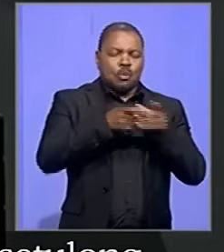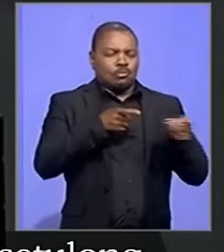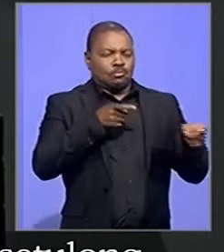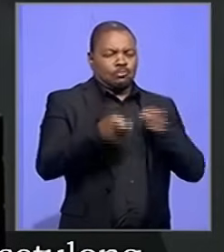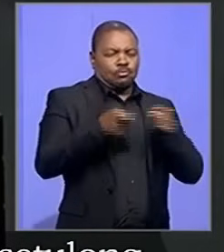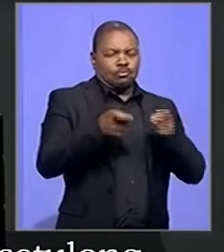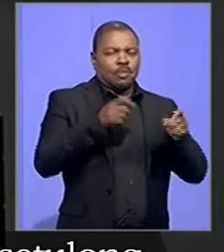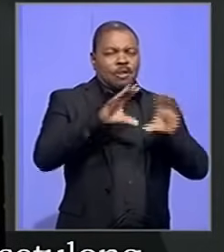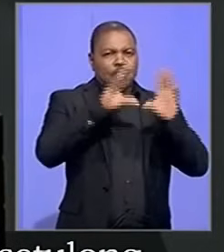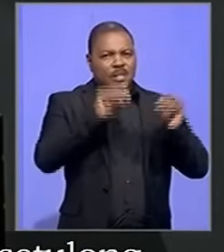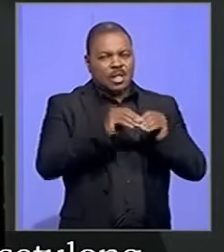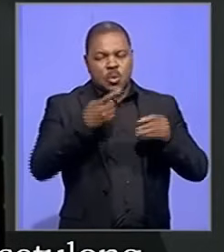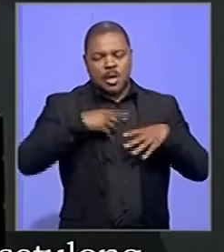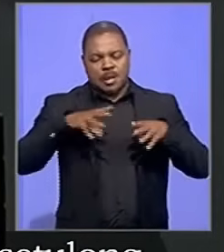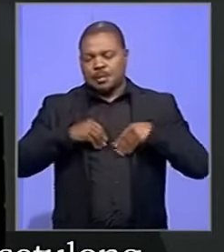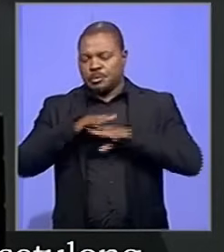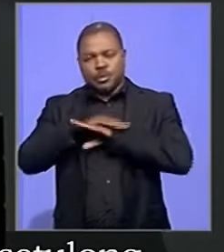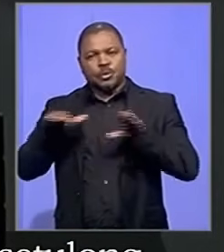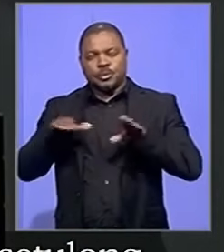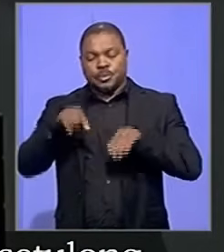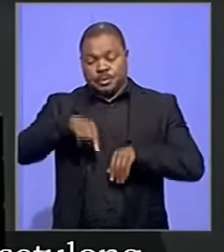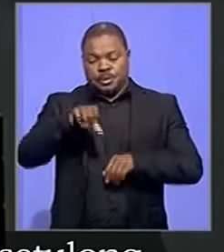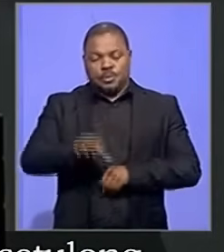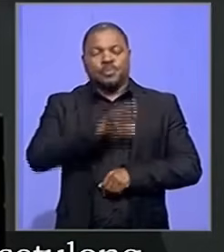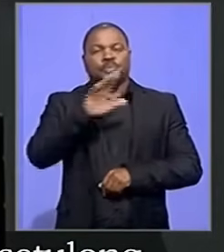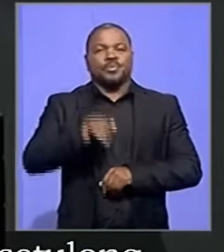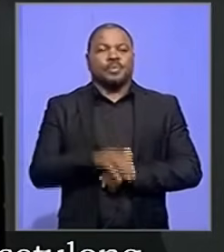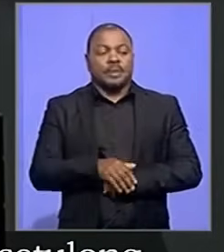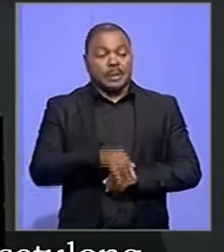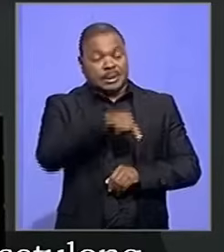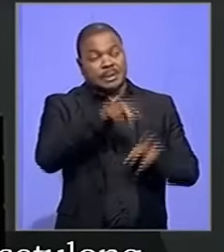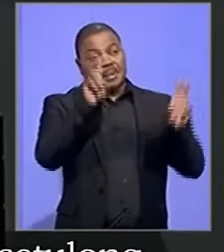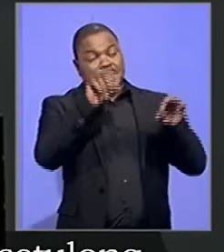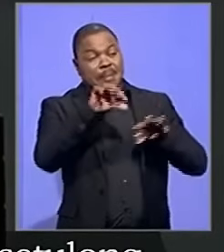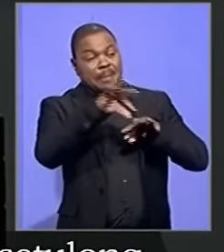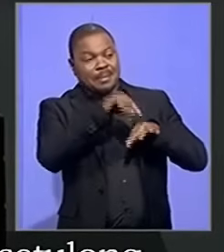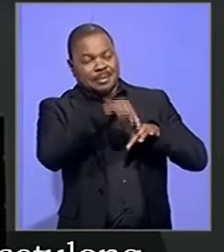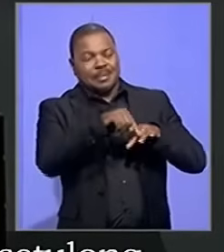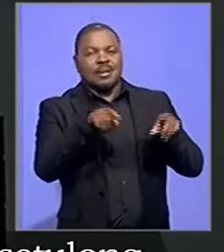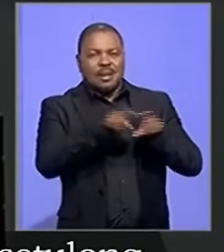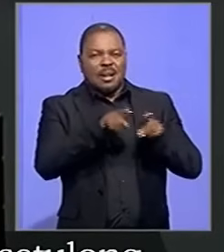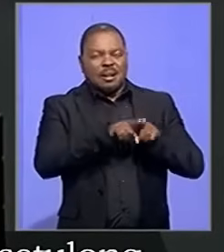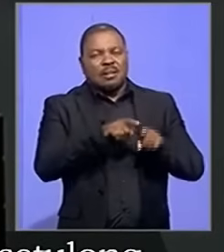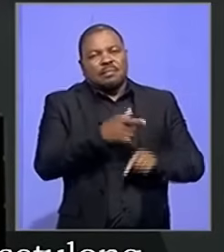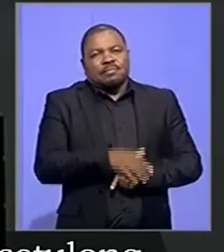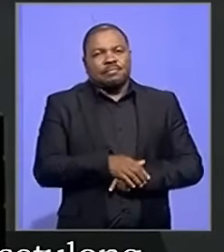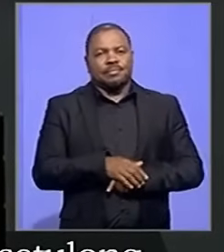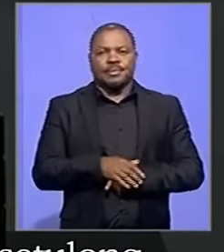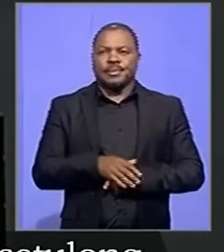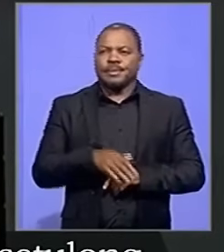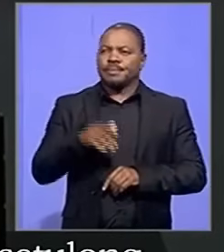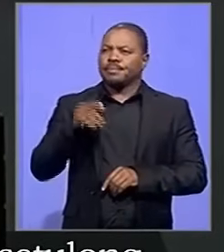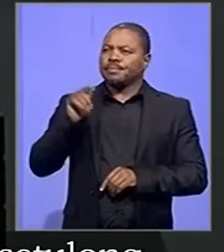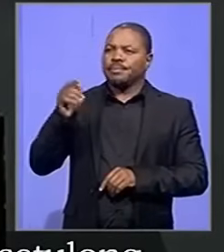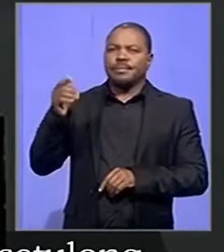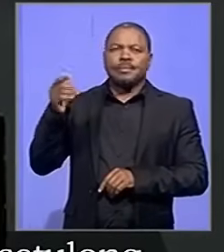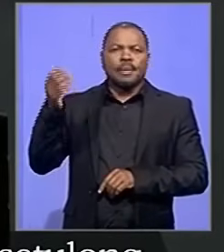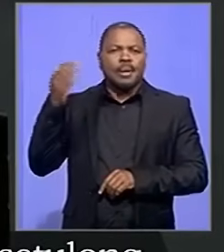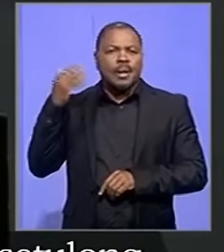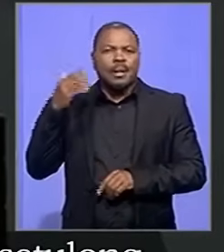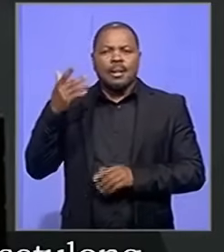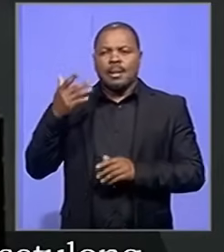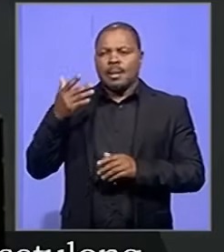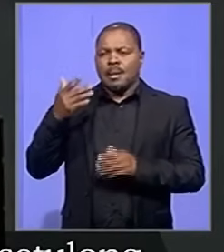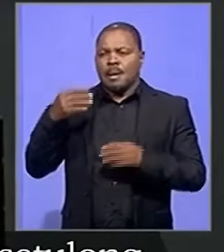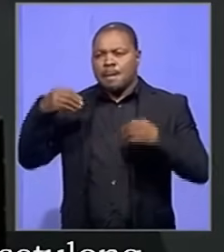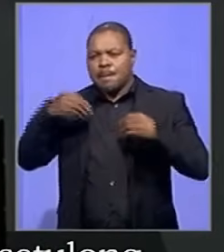means of production in South Africa. This marriage, it's a marriage that seeks to undermine the changing